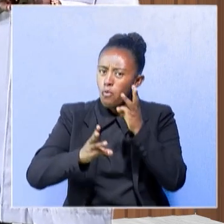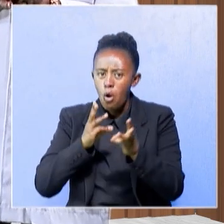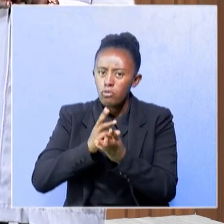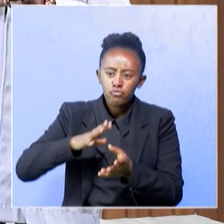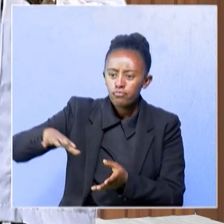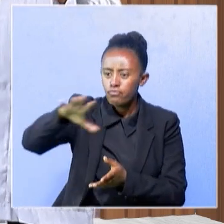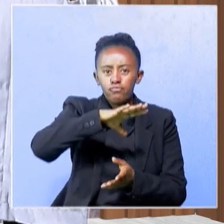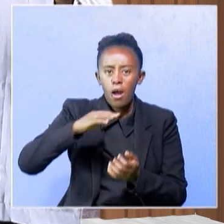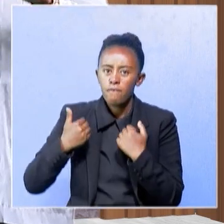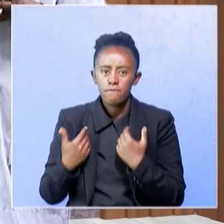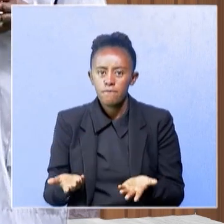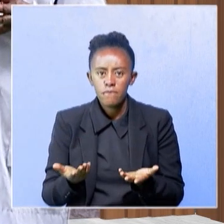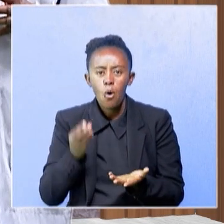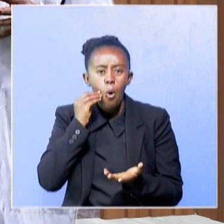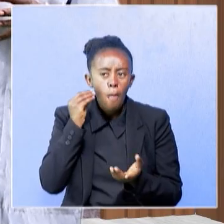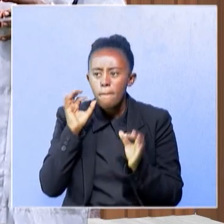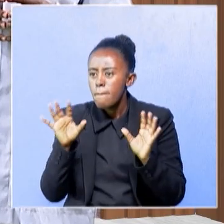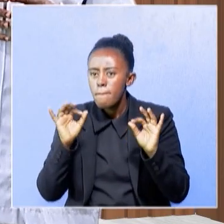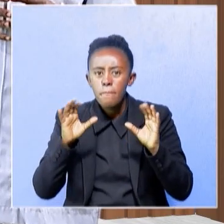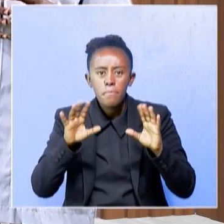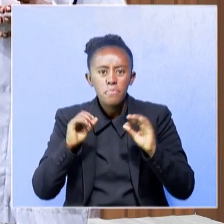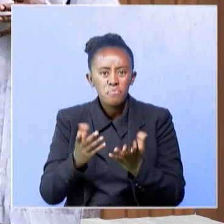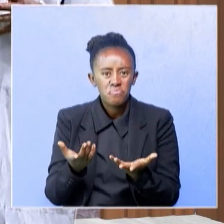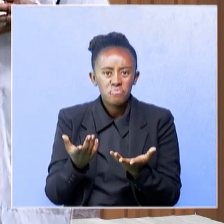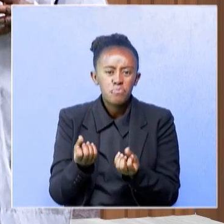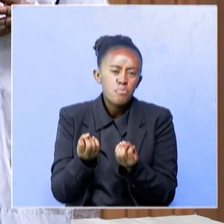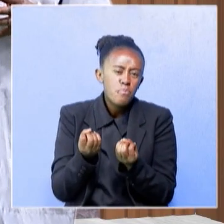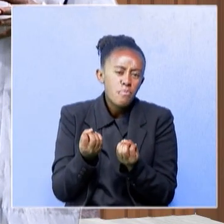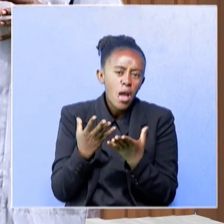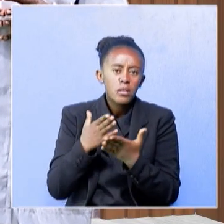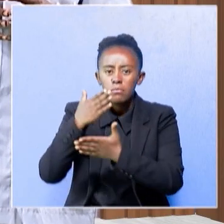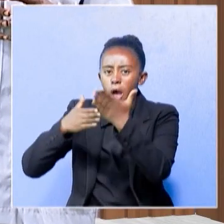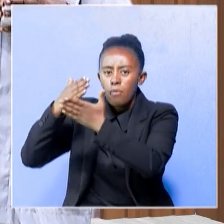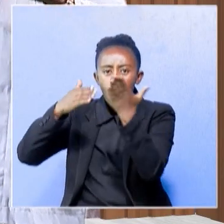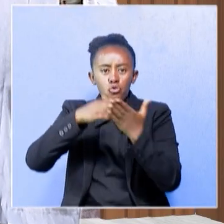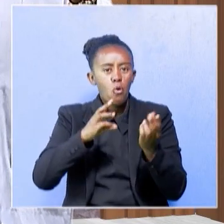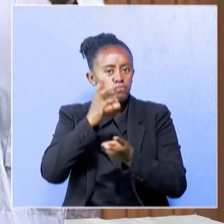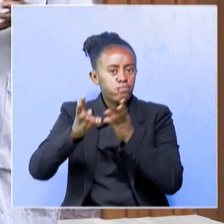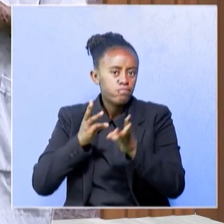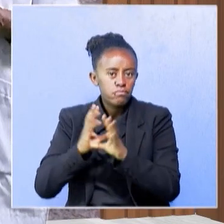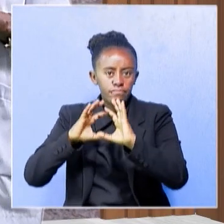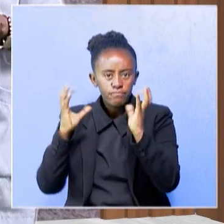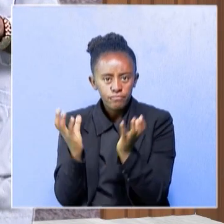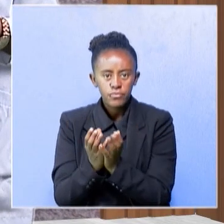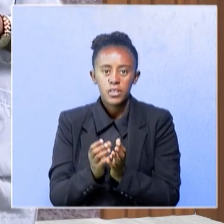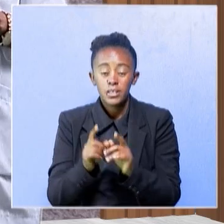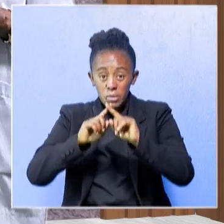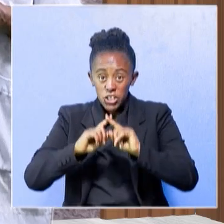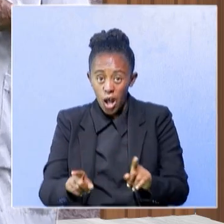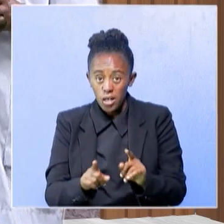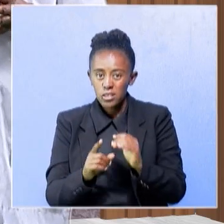Yeah. There are a lot of homeless people in many parts of the world, especially in the underdeveloping